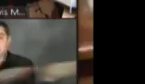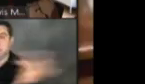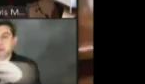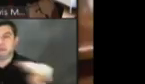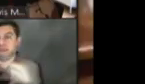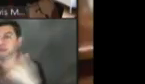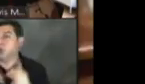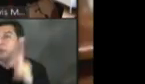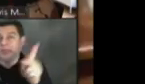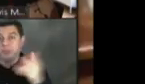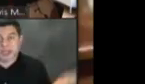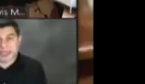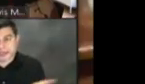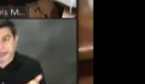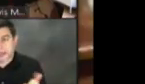chamber.